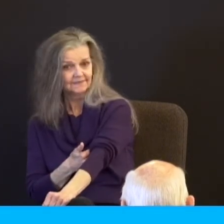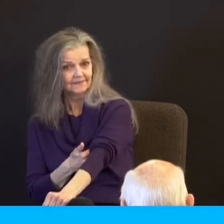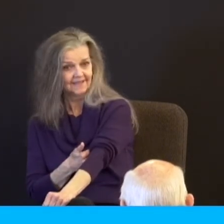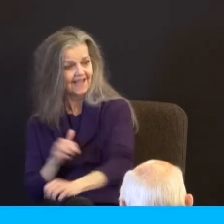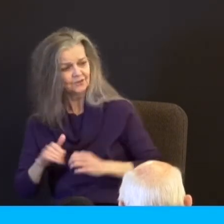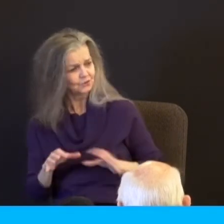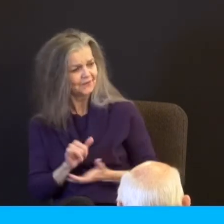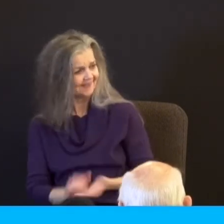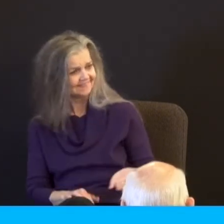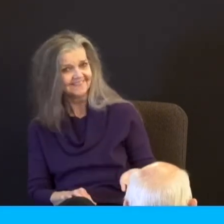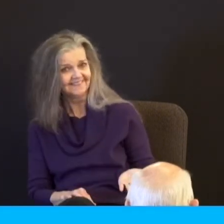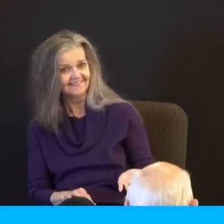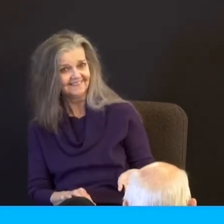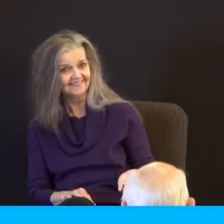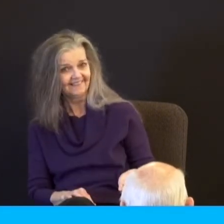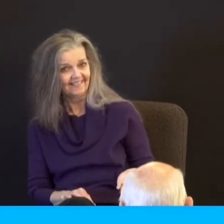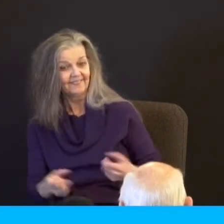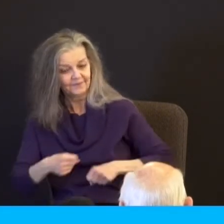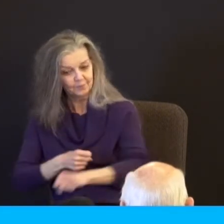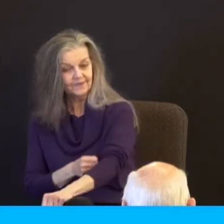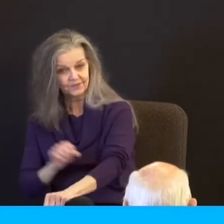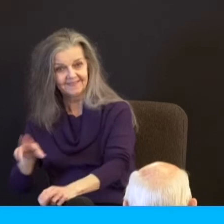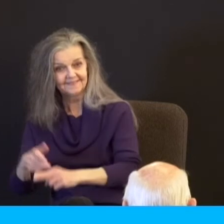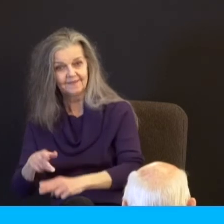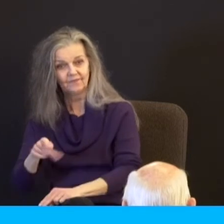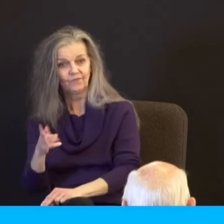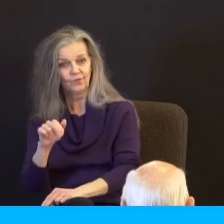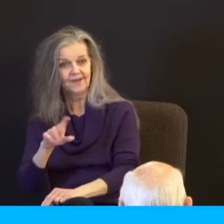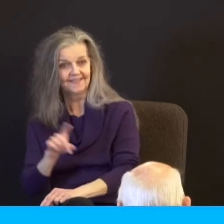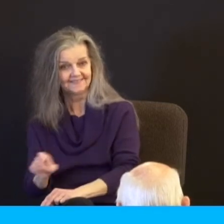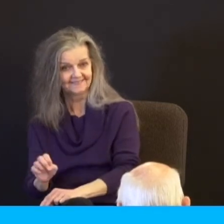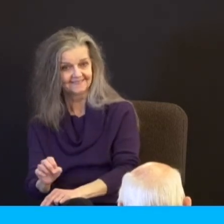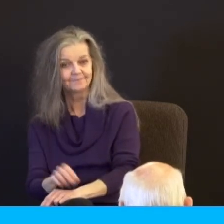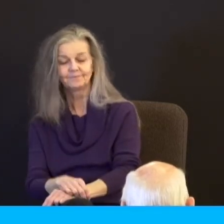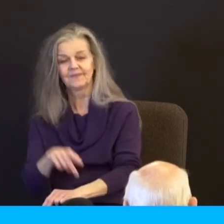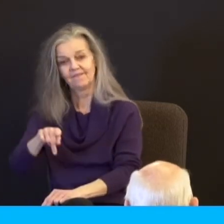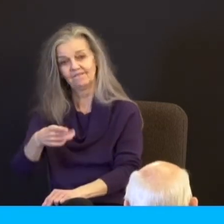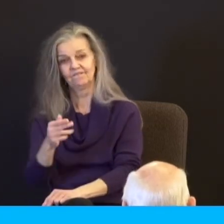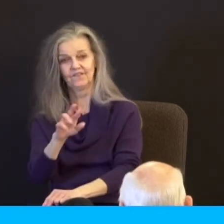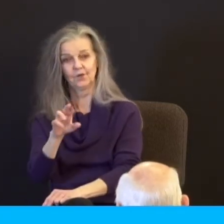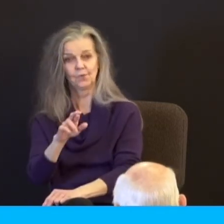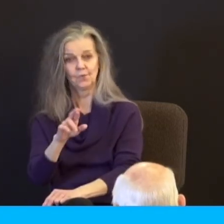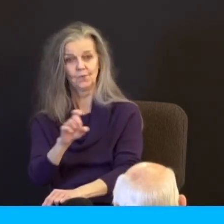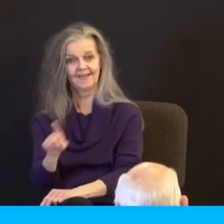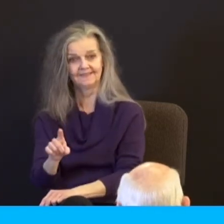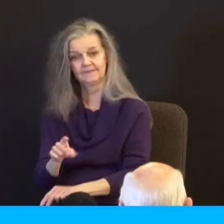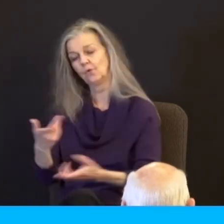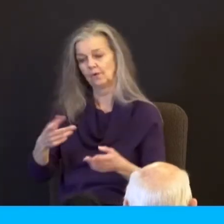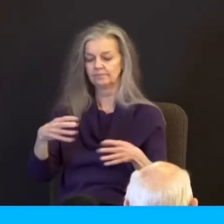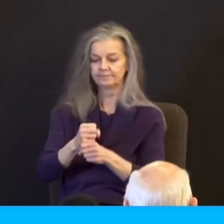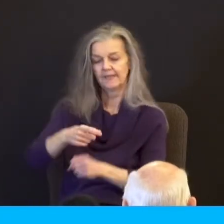you do that? This breach, parets, be upon thee, and therefore his name is called Parets. You know him as